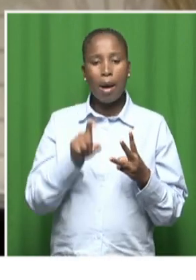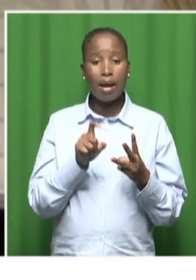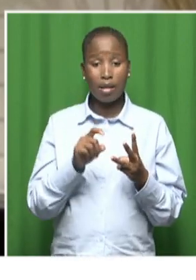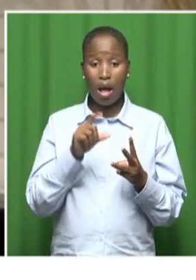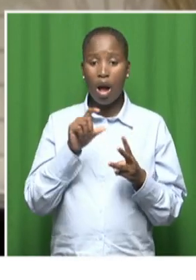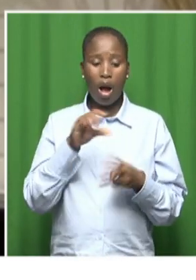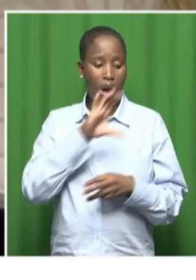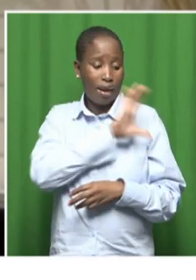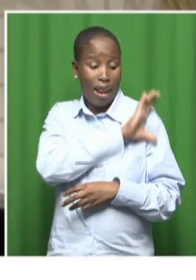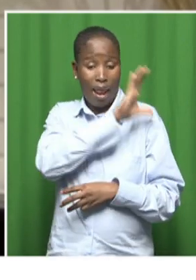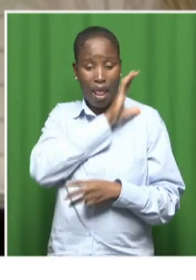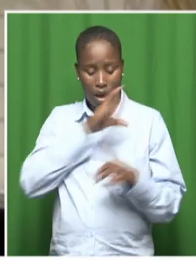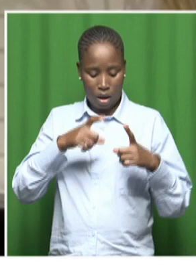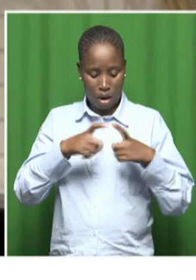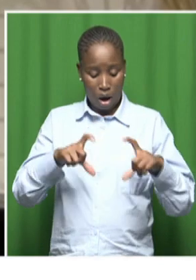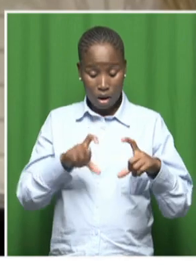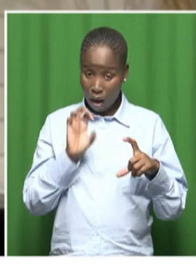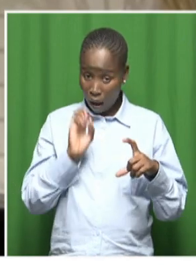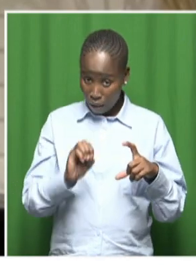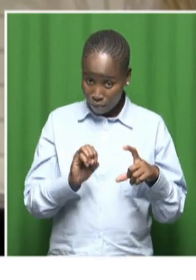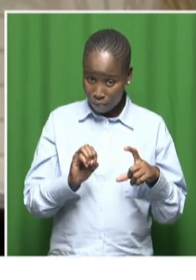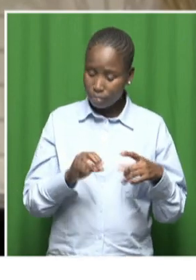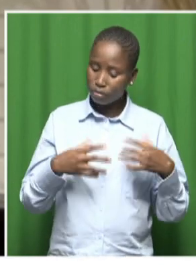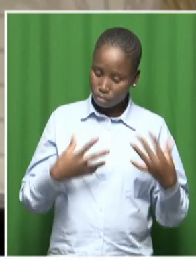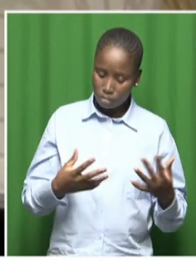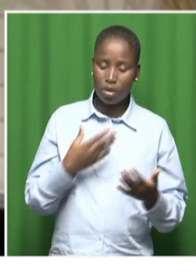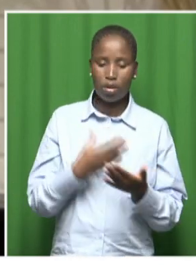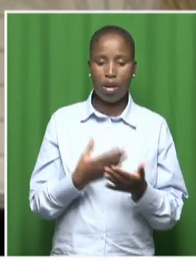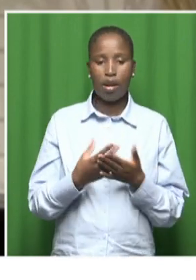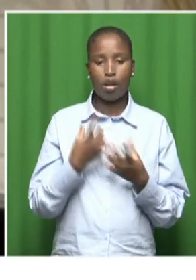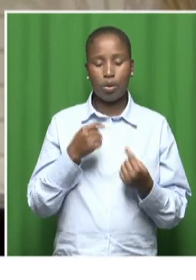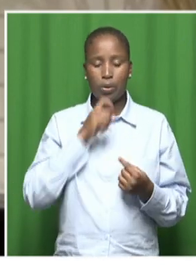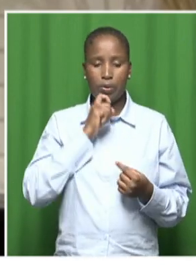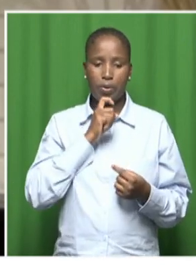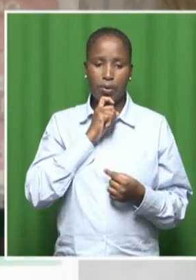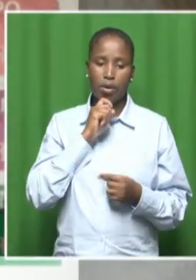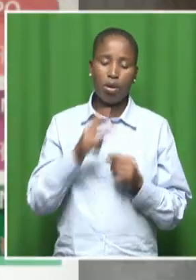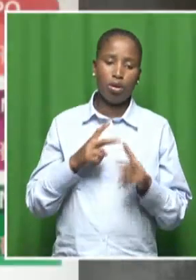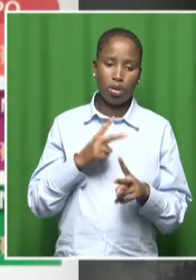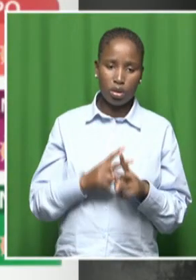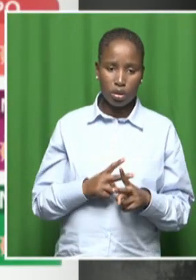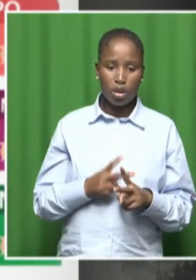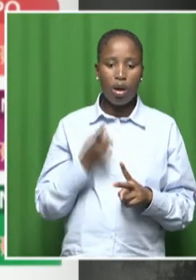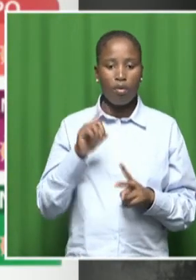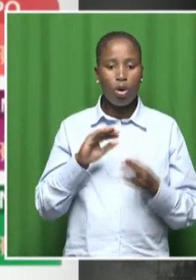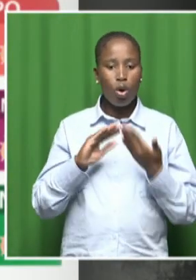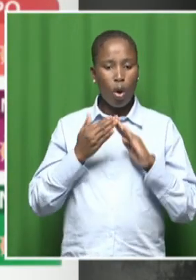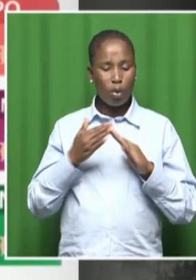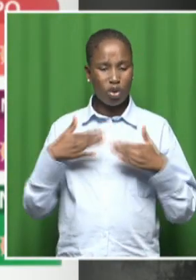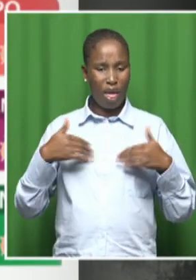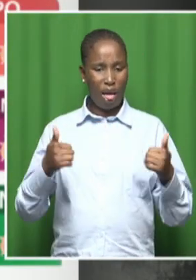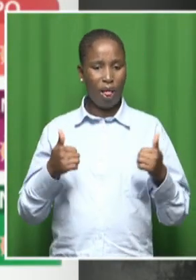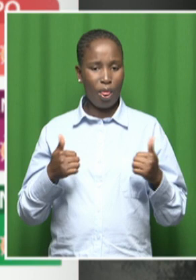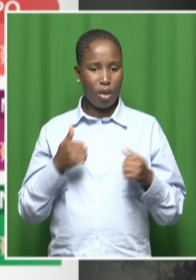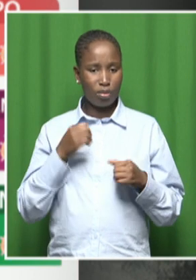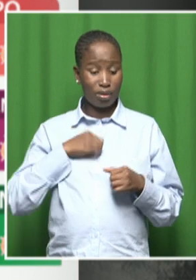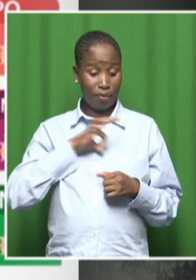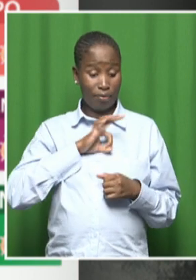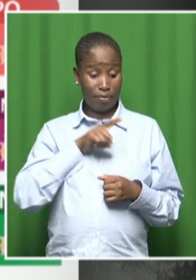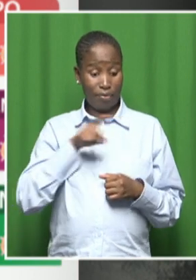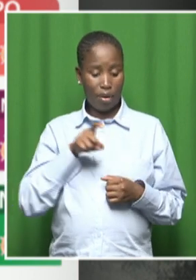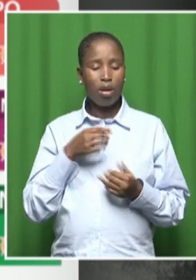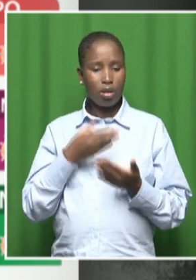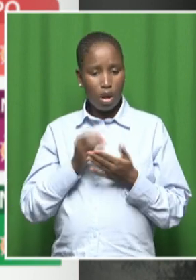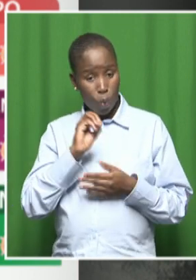truck accesses provinces, it accesses districts, and it also brings with it community health workers. So engaging with communities on the